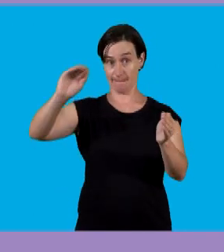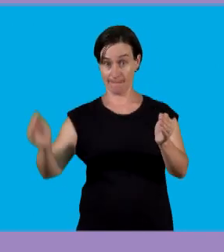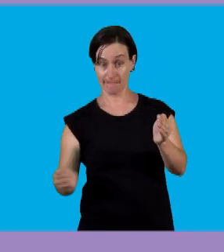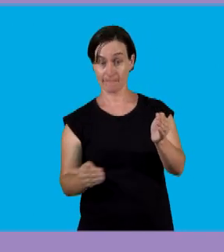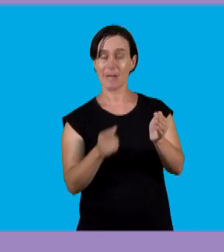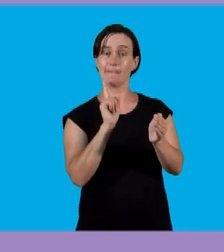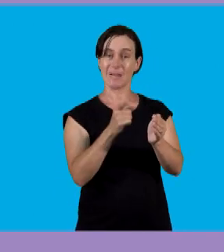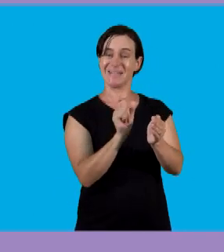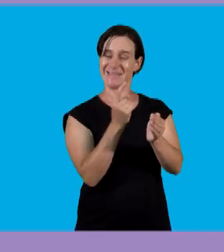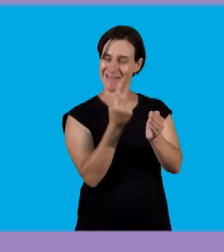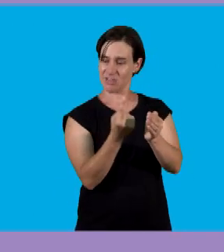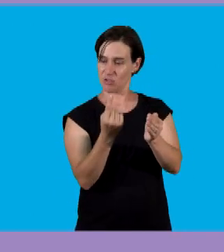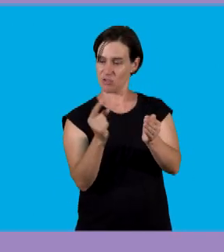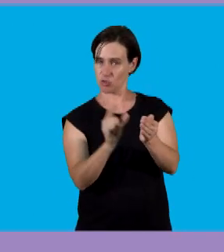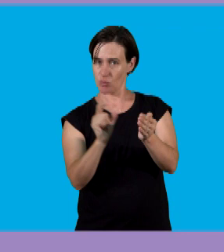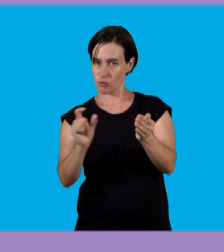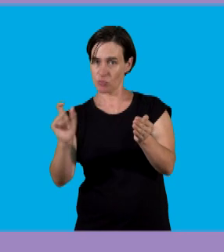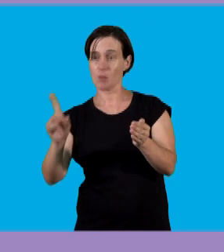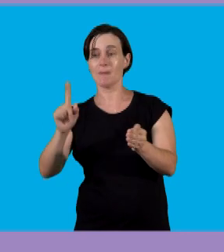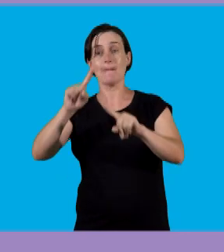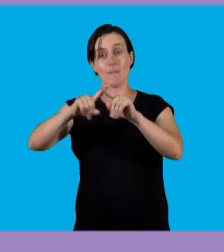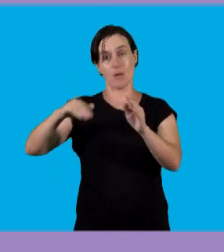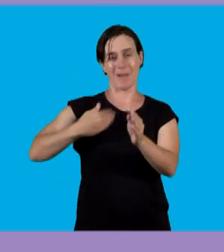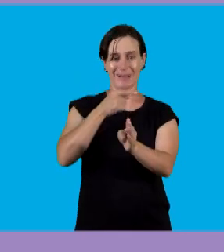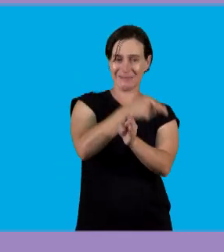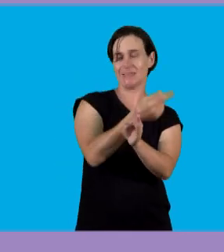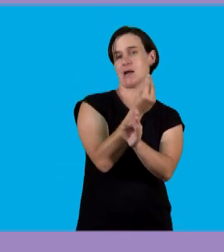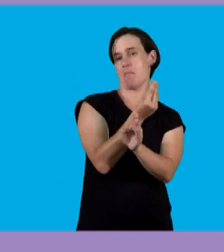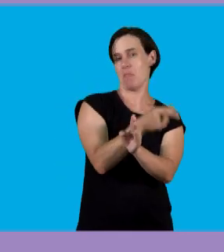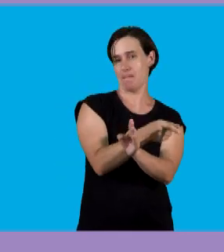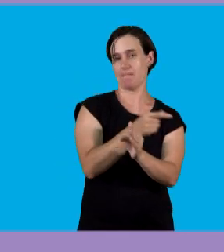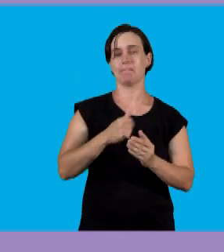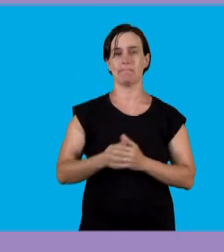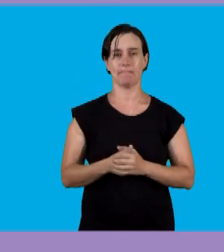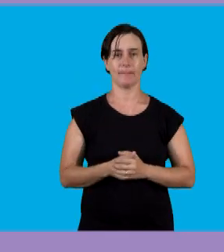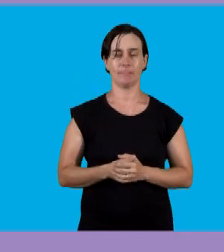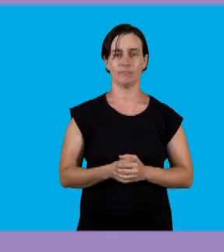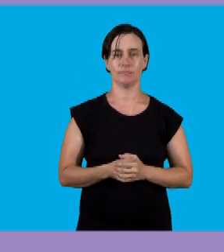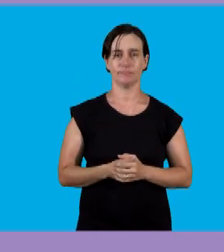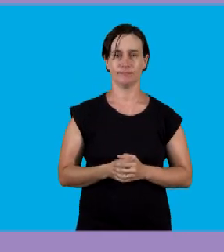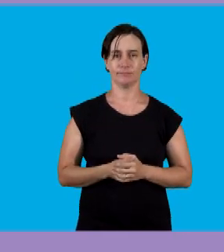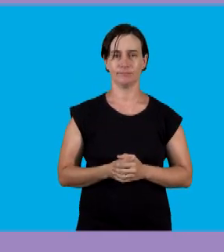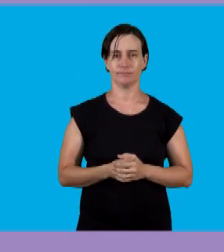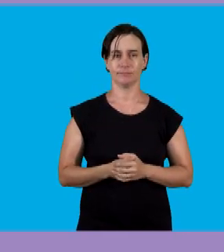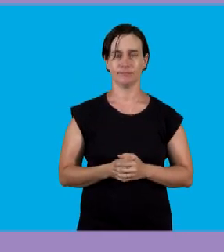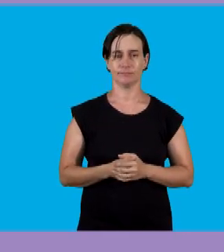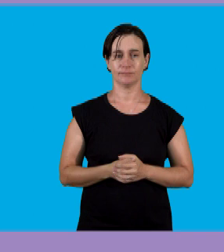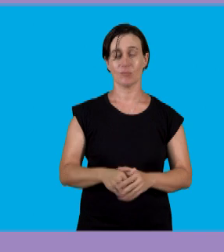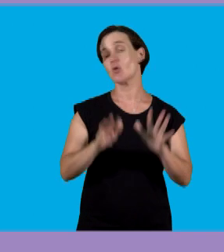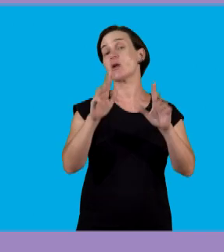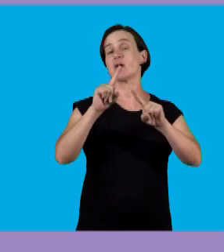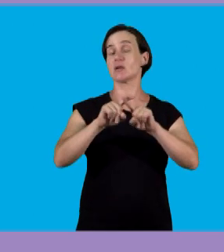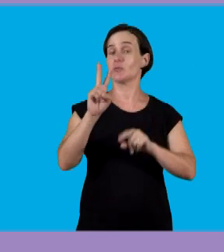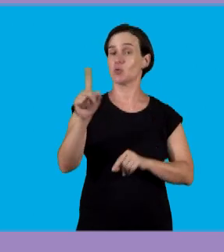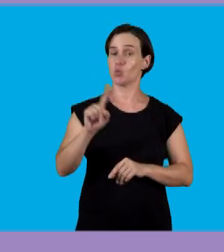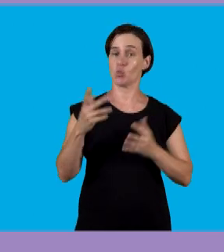the binomial must multiply with the integer that is being multiplied, or the monomial that is being multiplied.